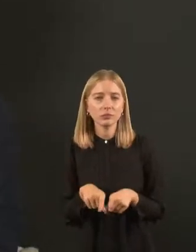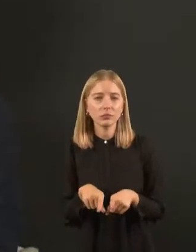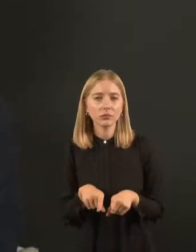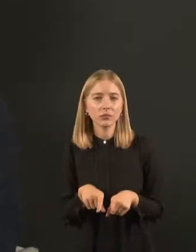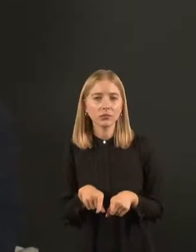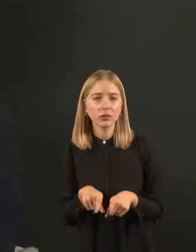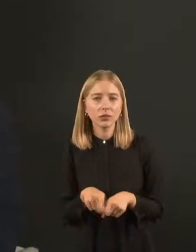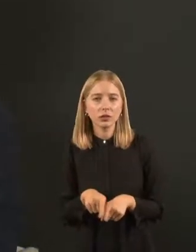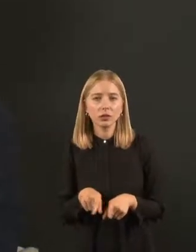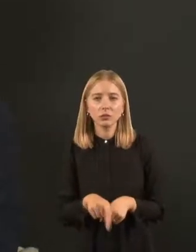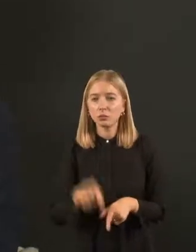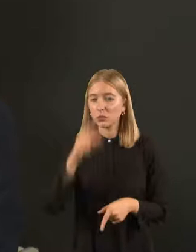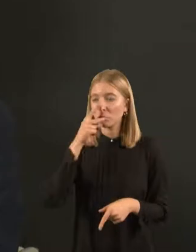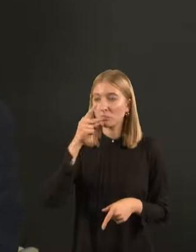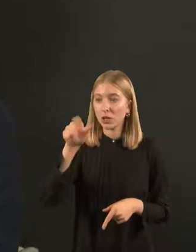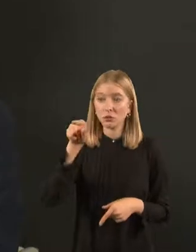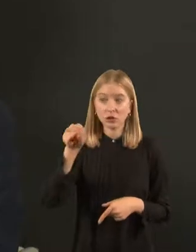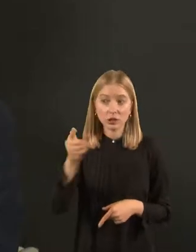transport